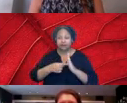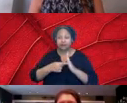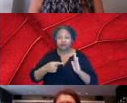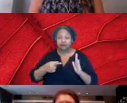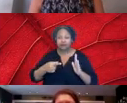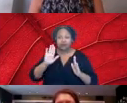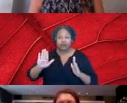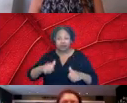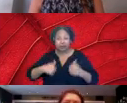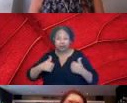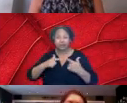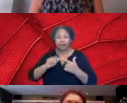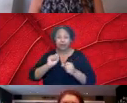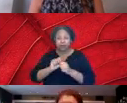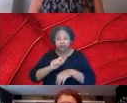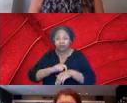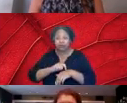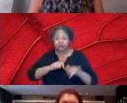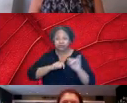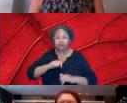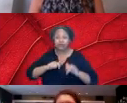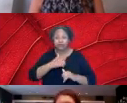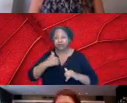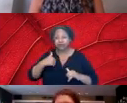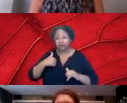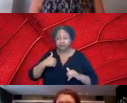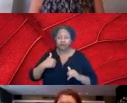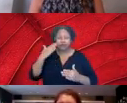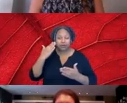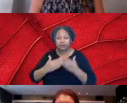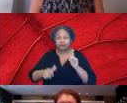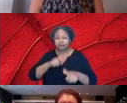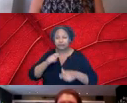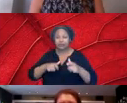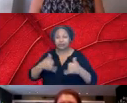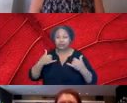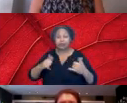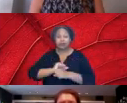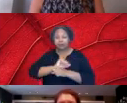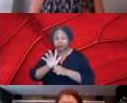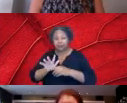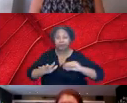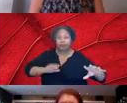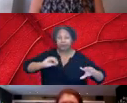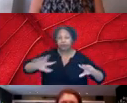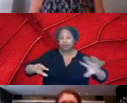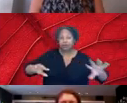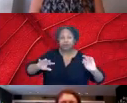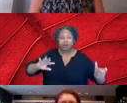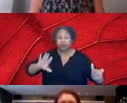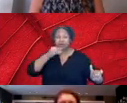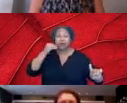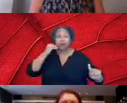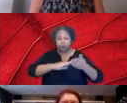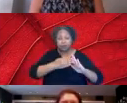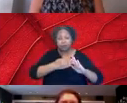between Toronto, some folks have now, especially during the pandemic, have moved back to their home communities or surrounding communities to